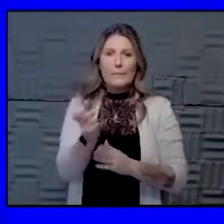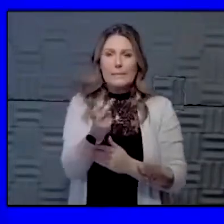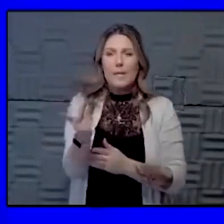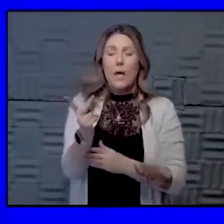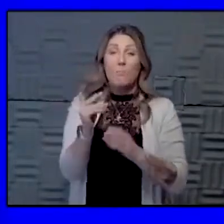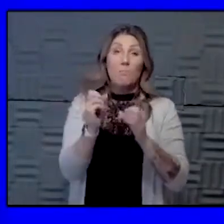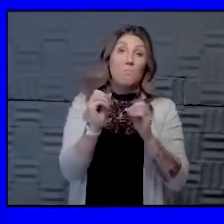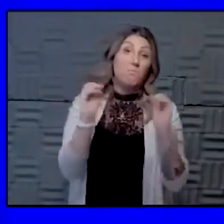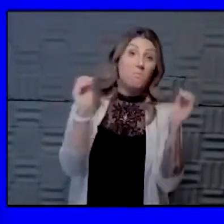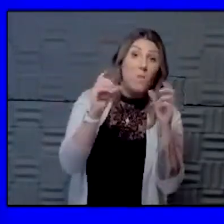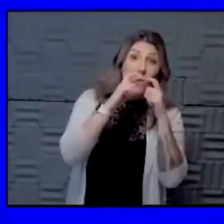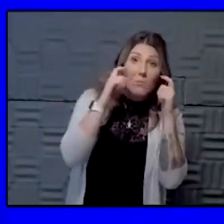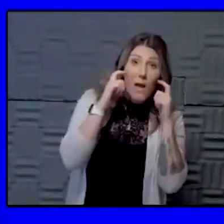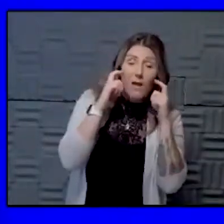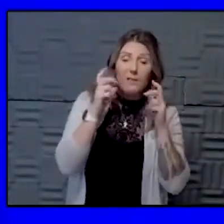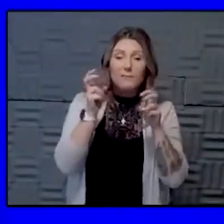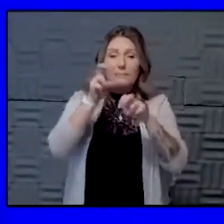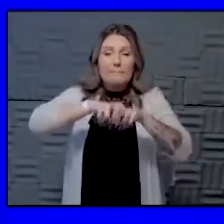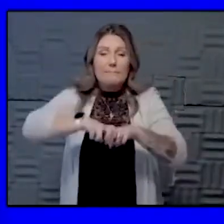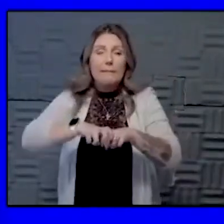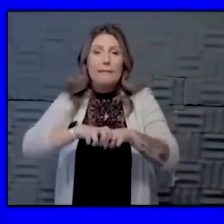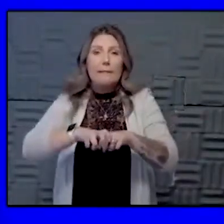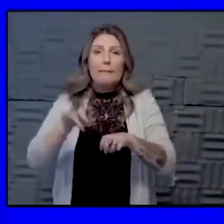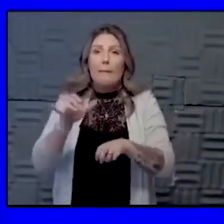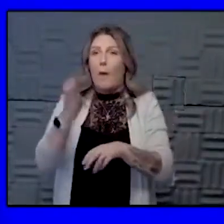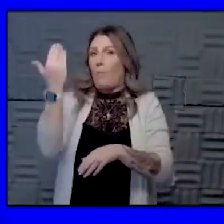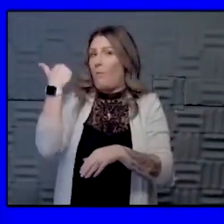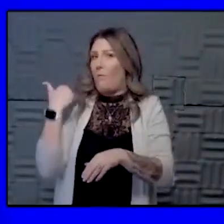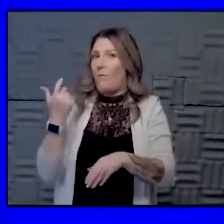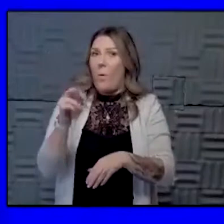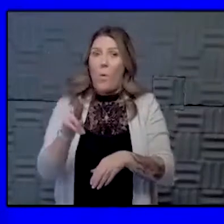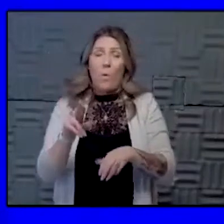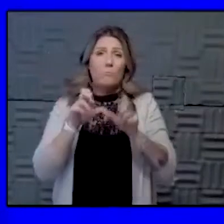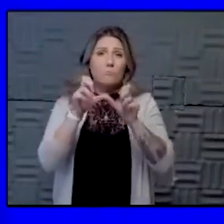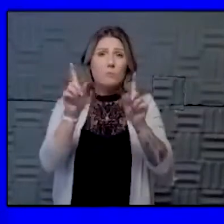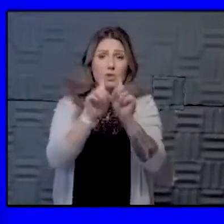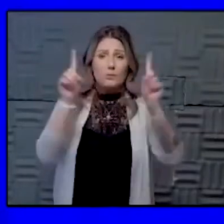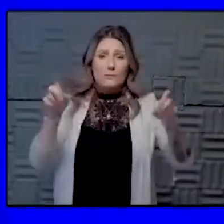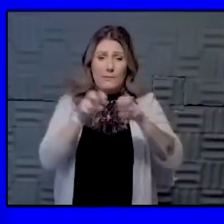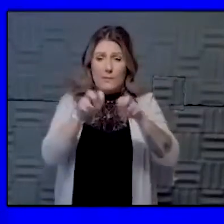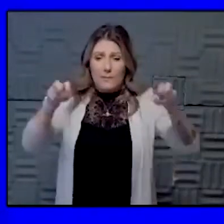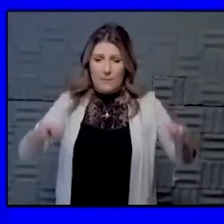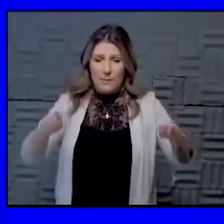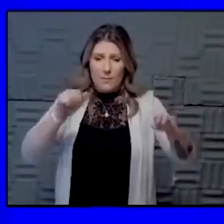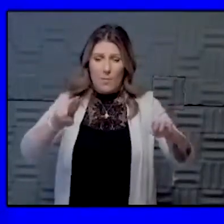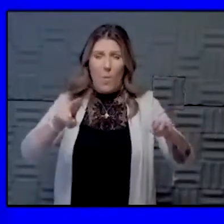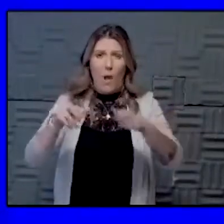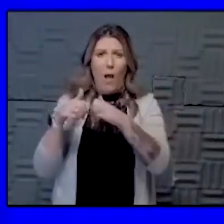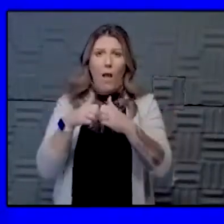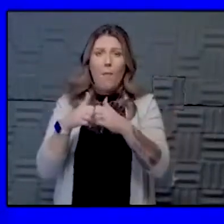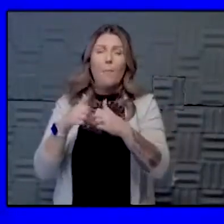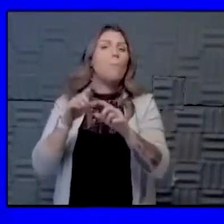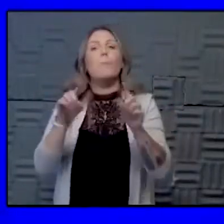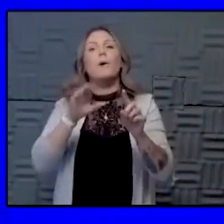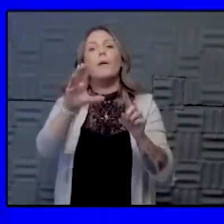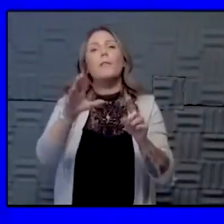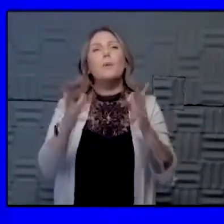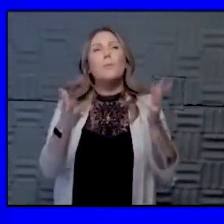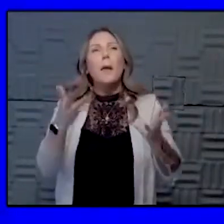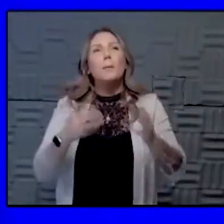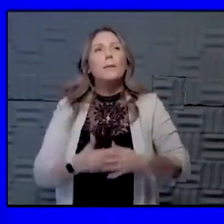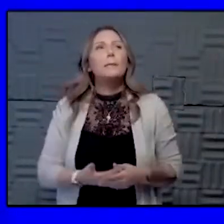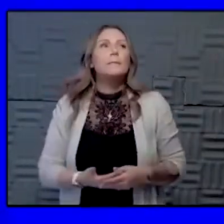no masking, some will have seating just as it was, some will have continued distance seating or maybe a combination. But even there may